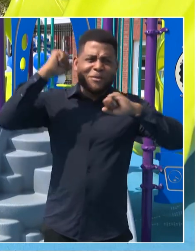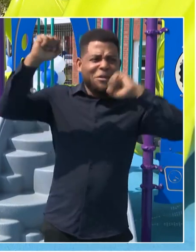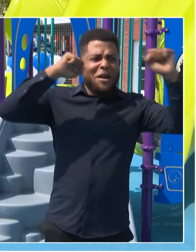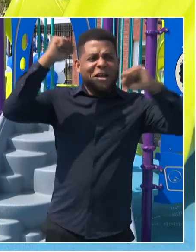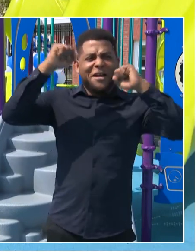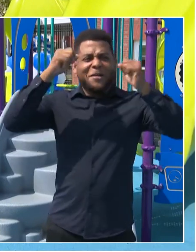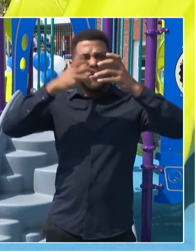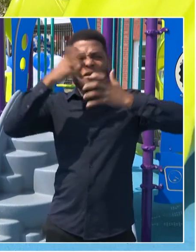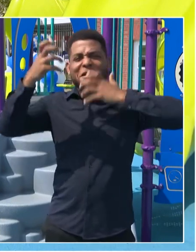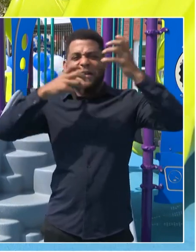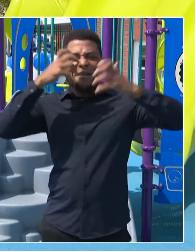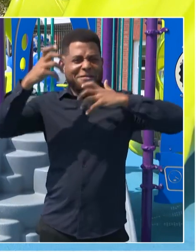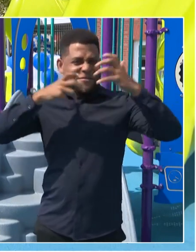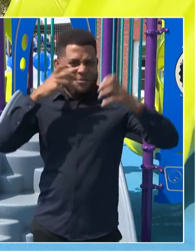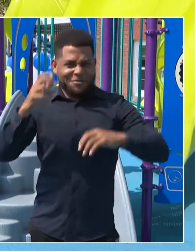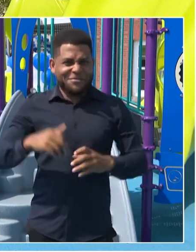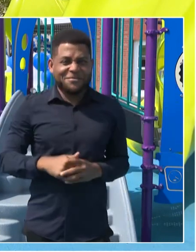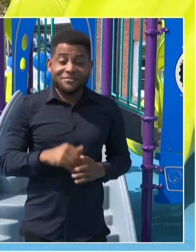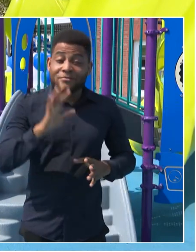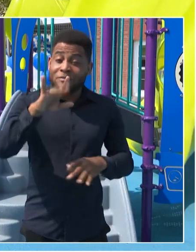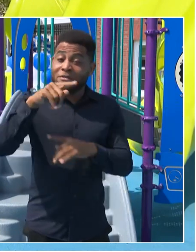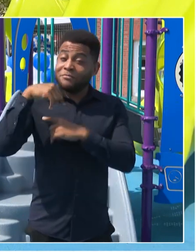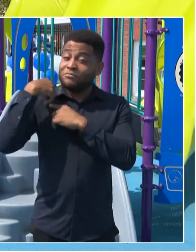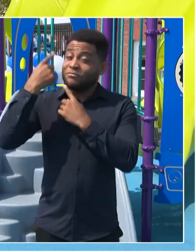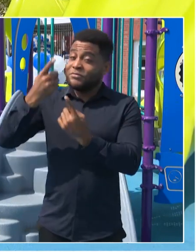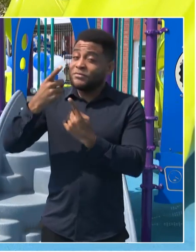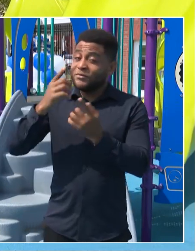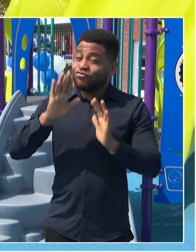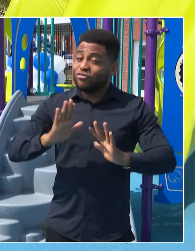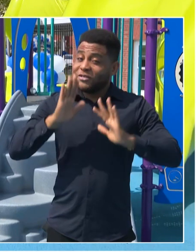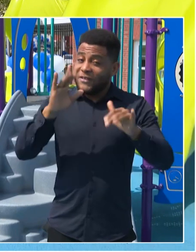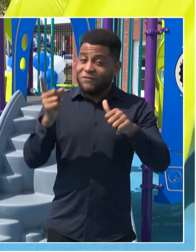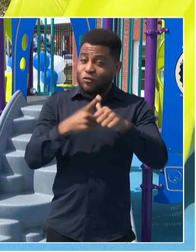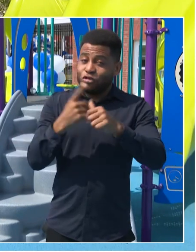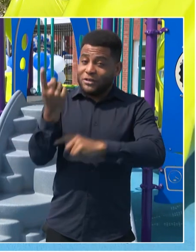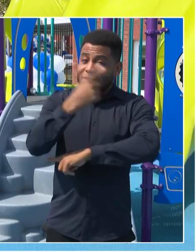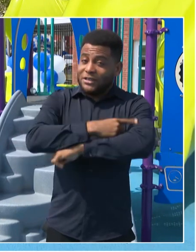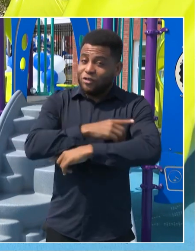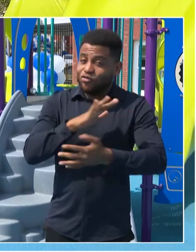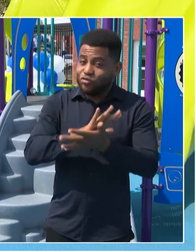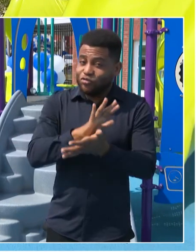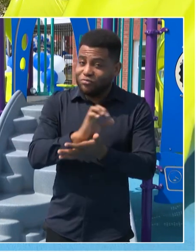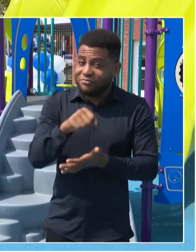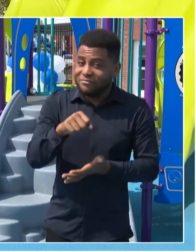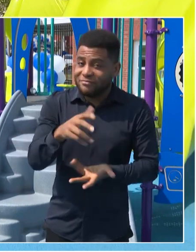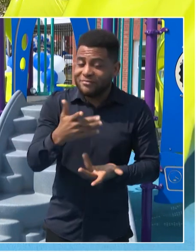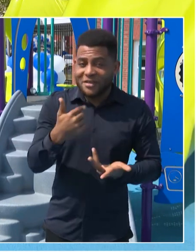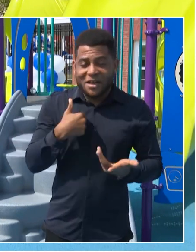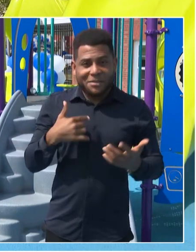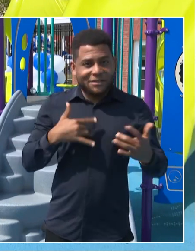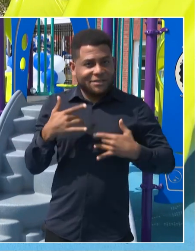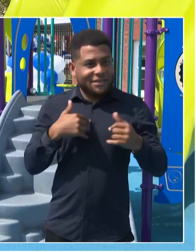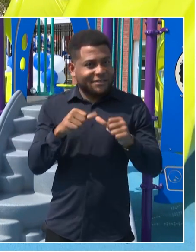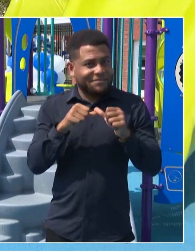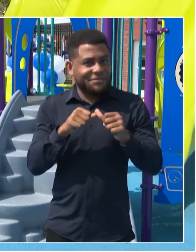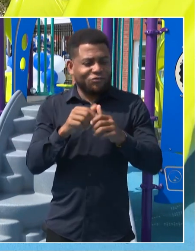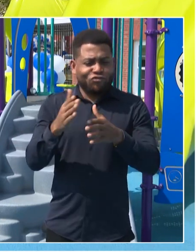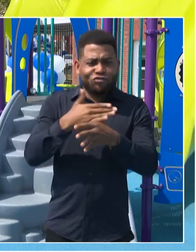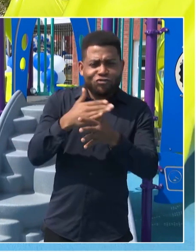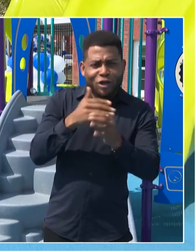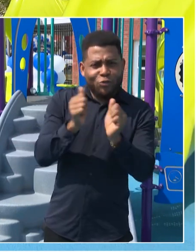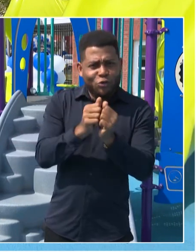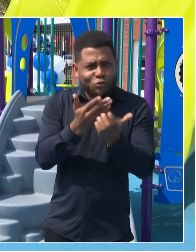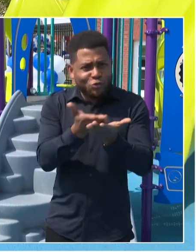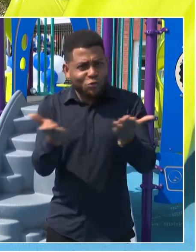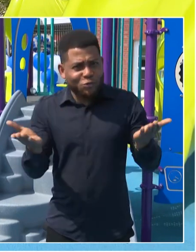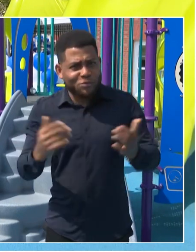We have had an amazing first day of school so far, and we are excited to continue to share it with all of you. Here at Minor, we are home to